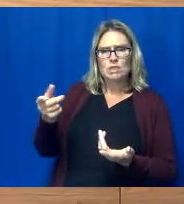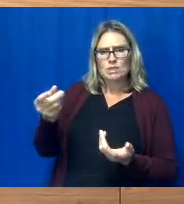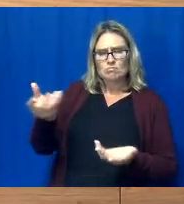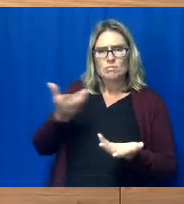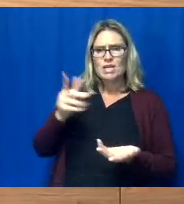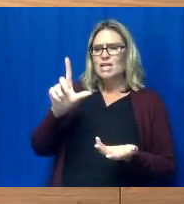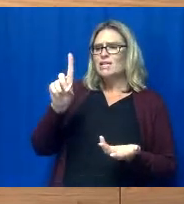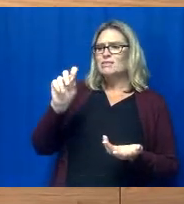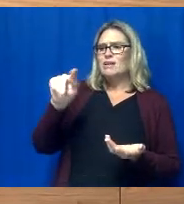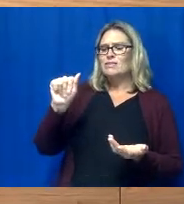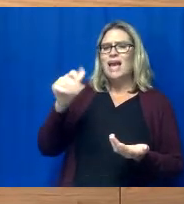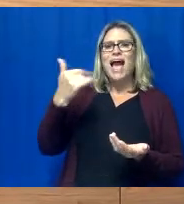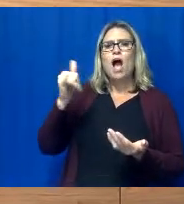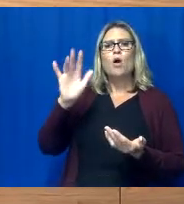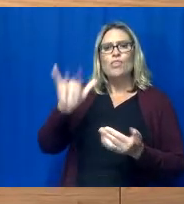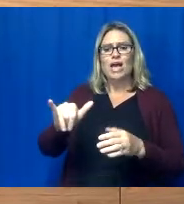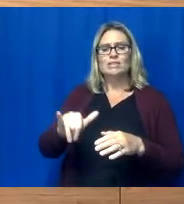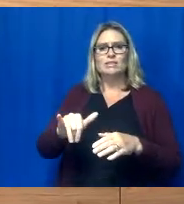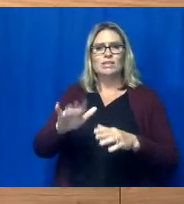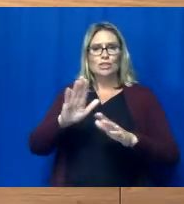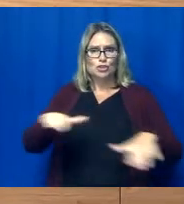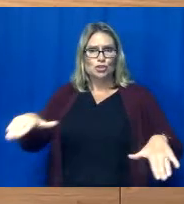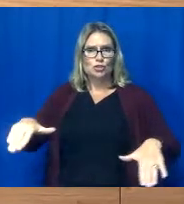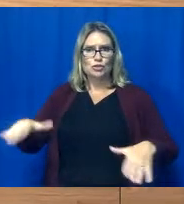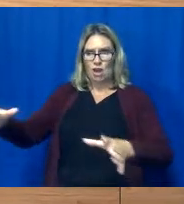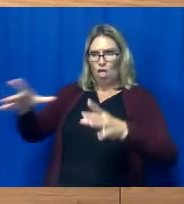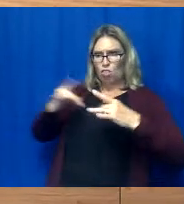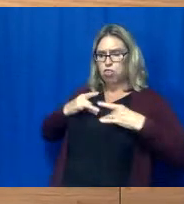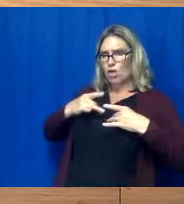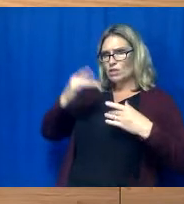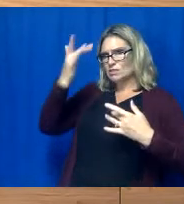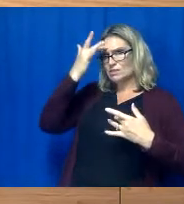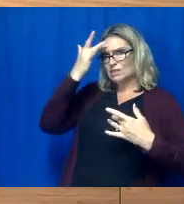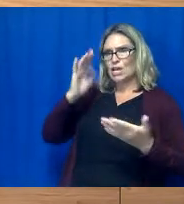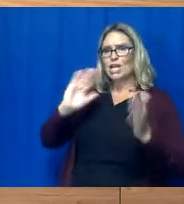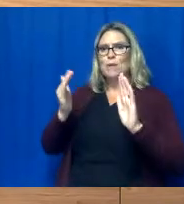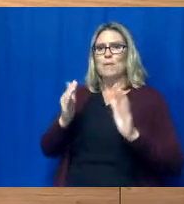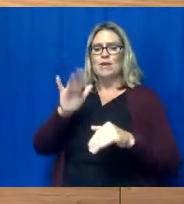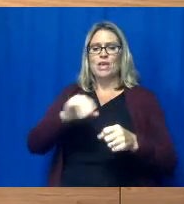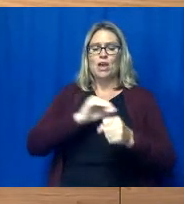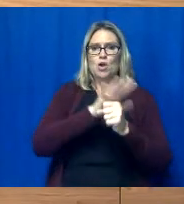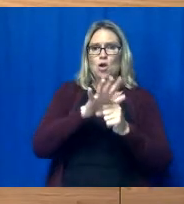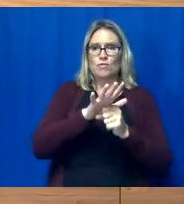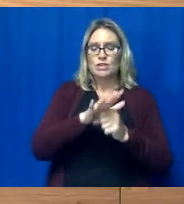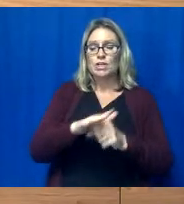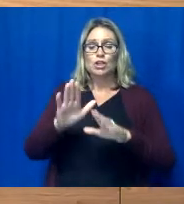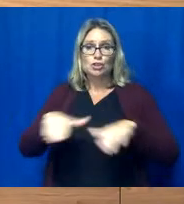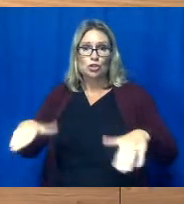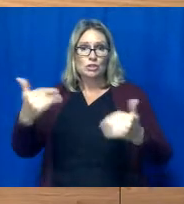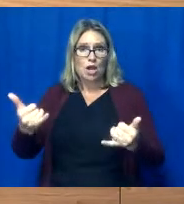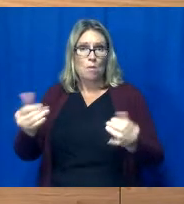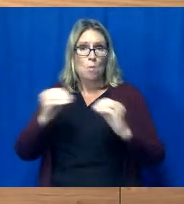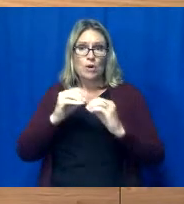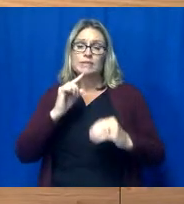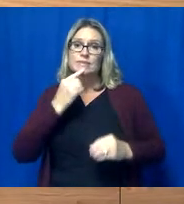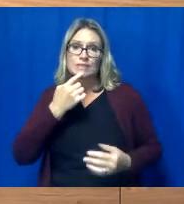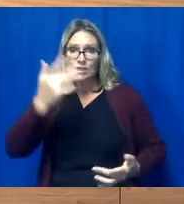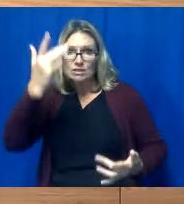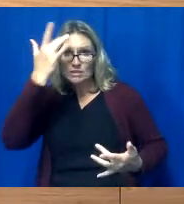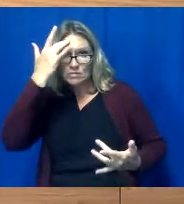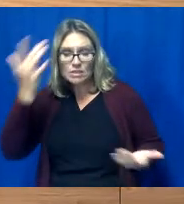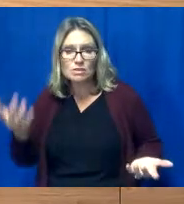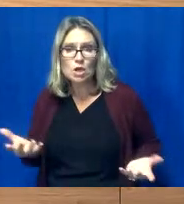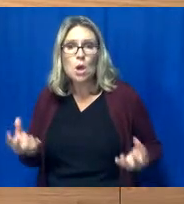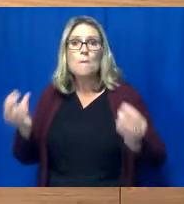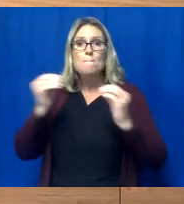affects children in contrast to the original strain and other strains? Are they having more serious symptoms? Is it significantly more